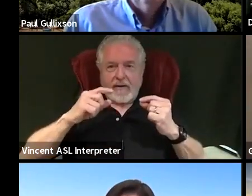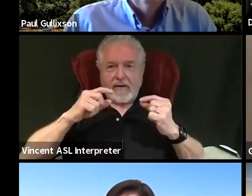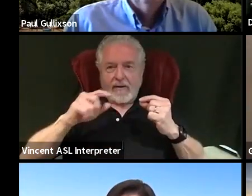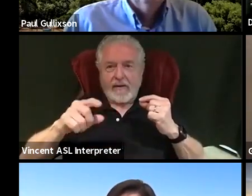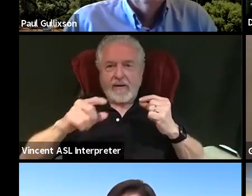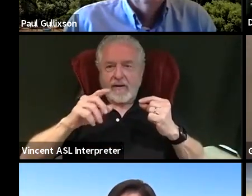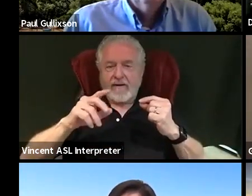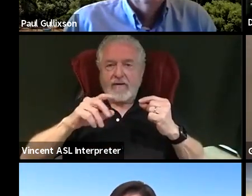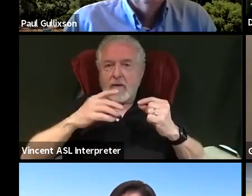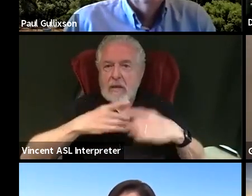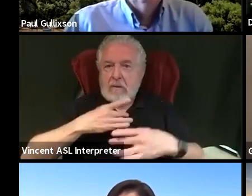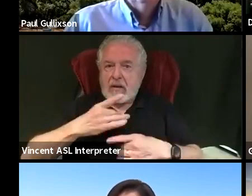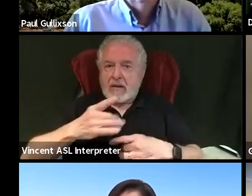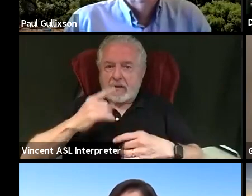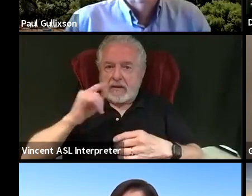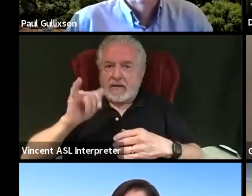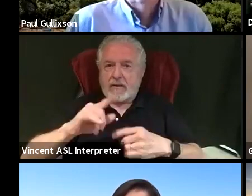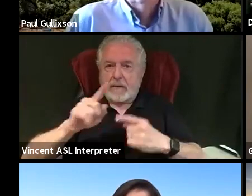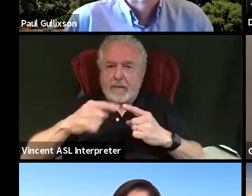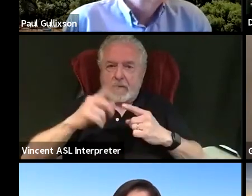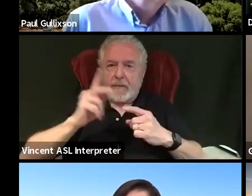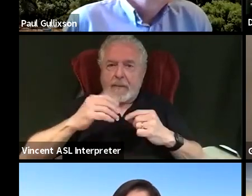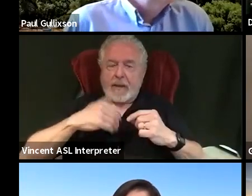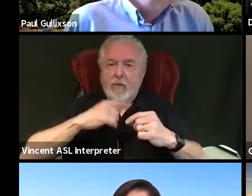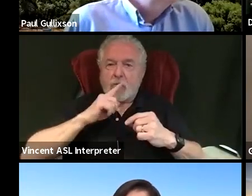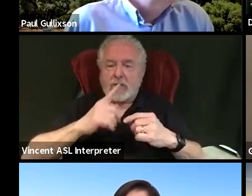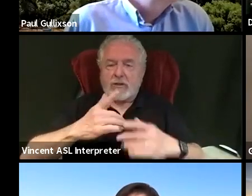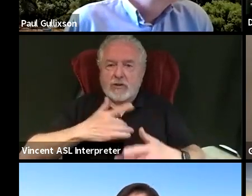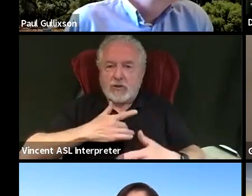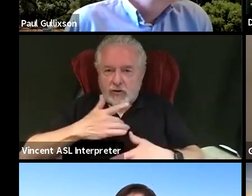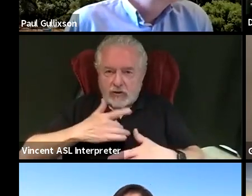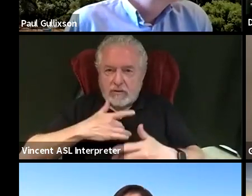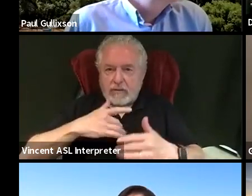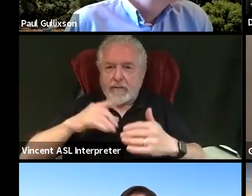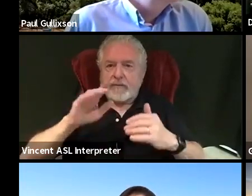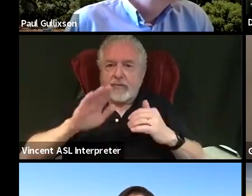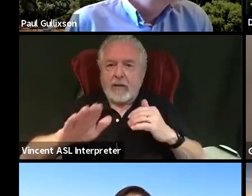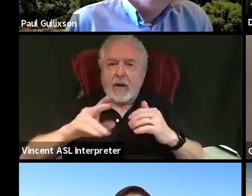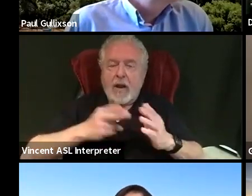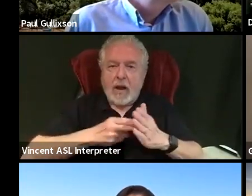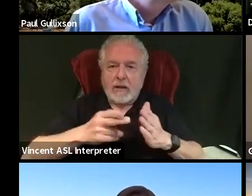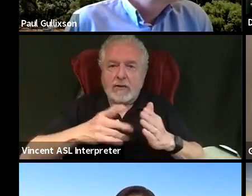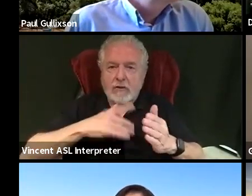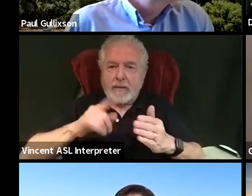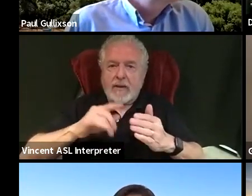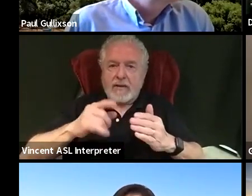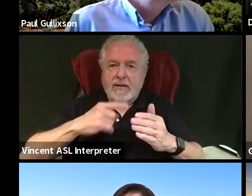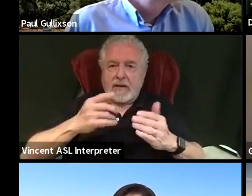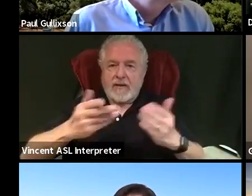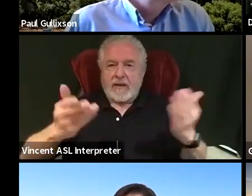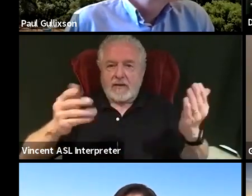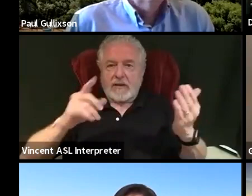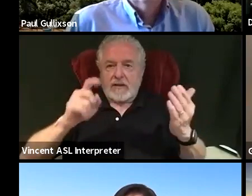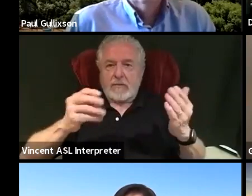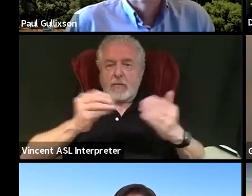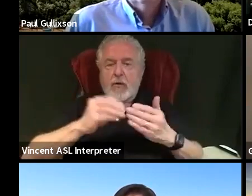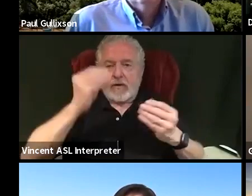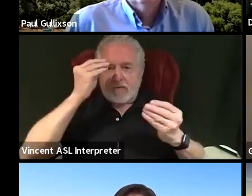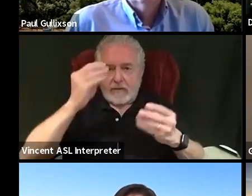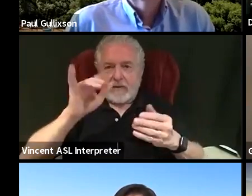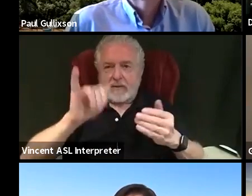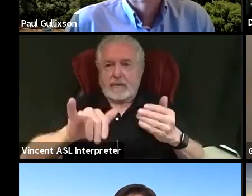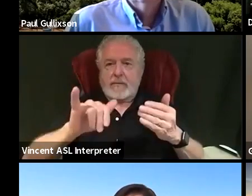this is fascinating. And I do think this is about people having real concerns. They're honestly concerned about things and they just need more information.